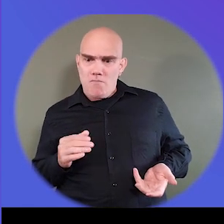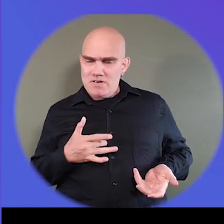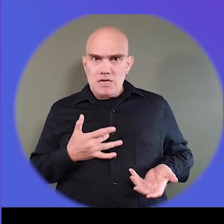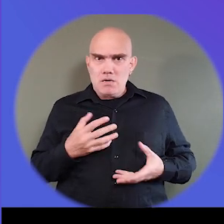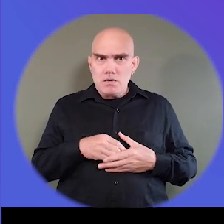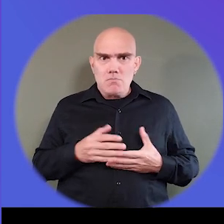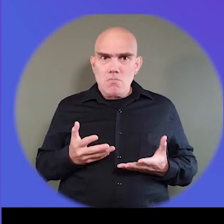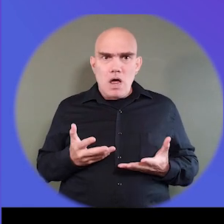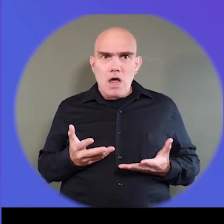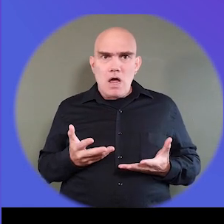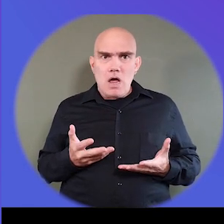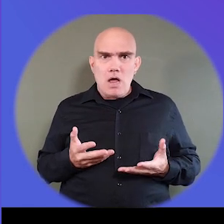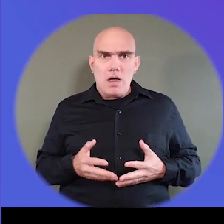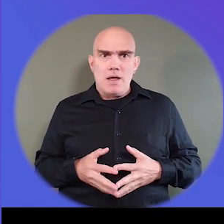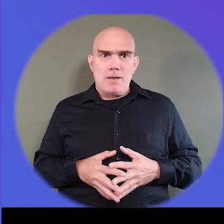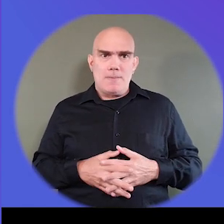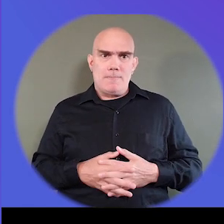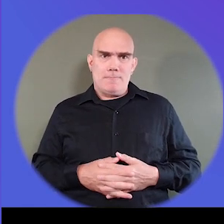yes?